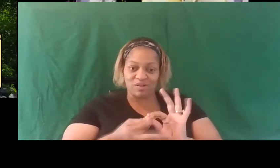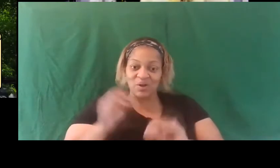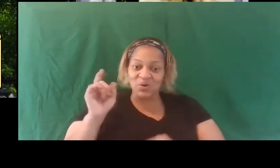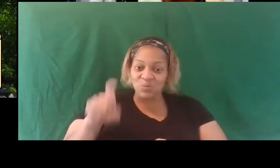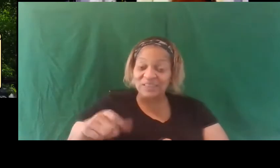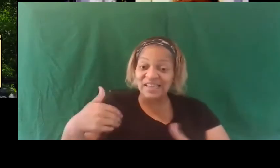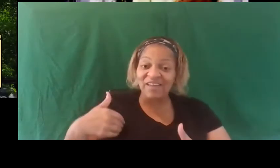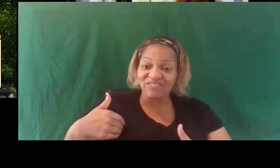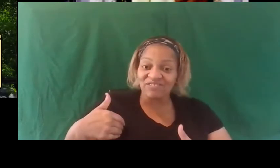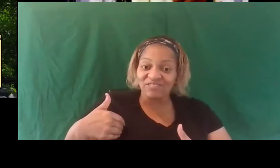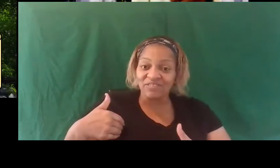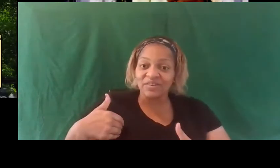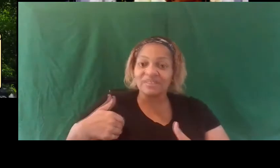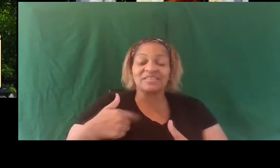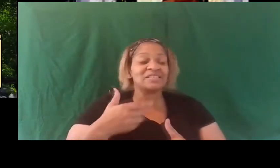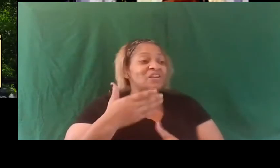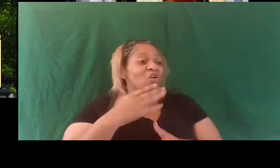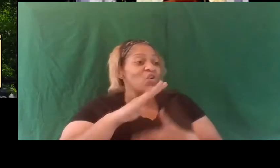not truth.